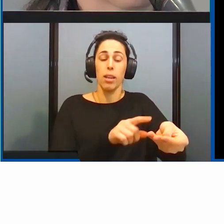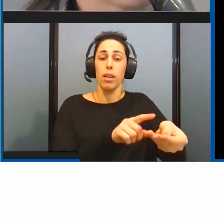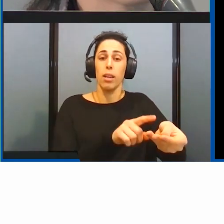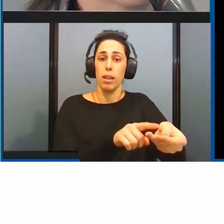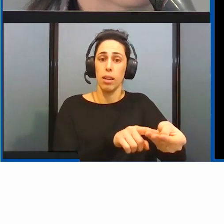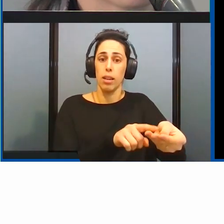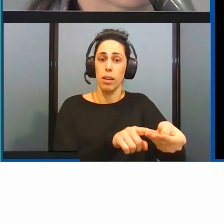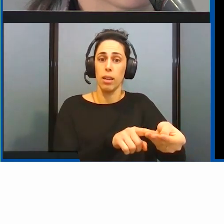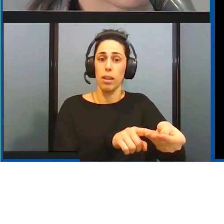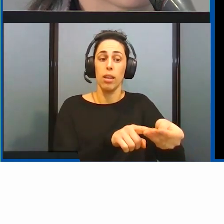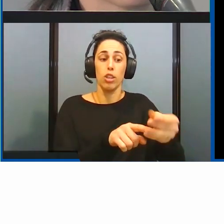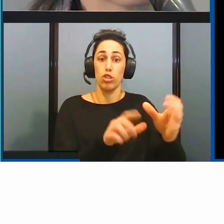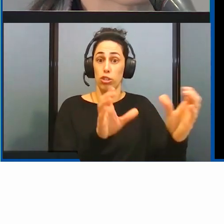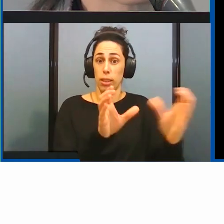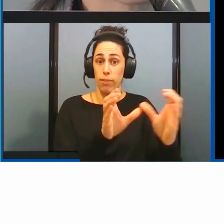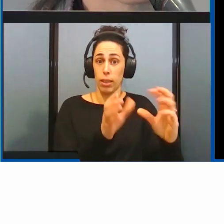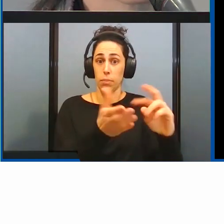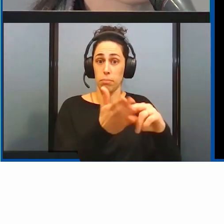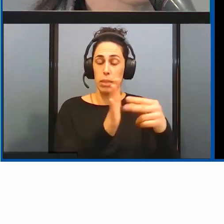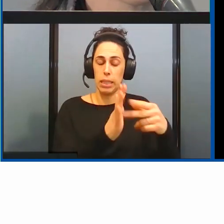going to get paid for their services.